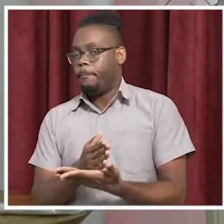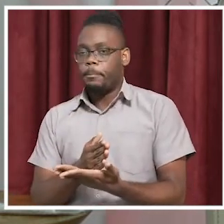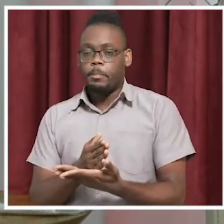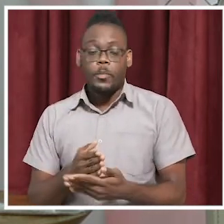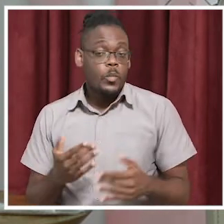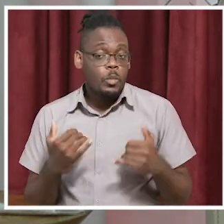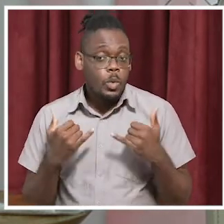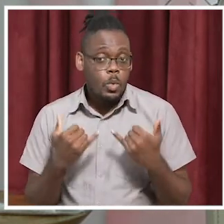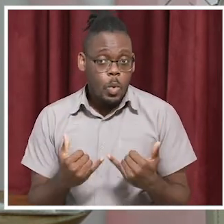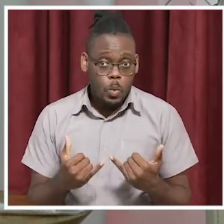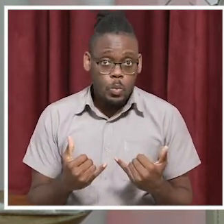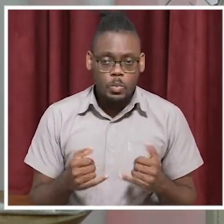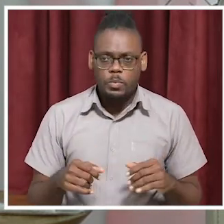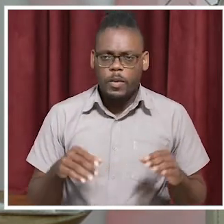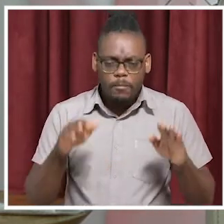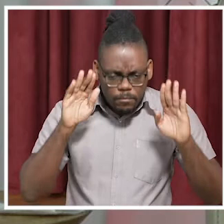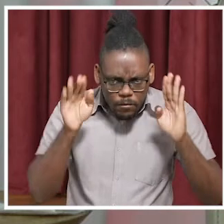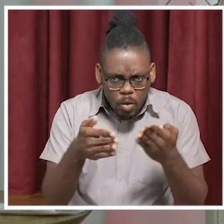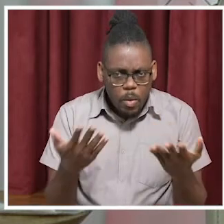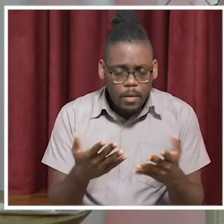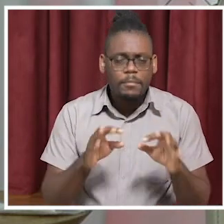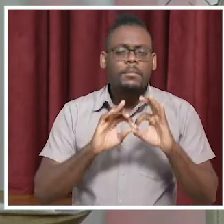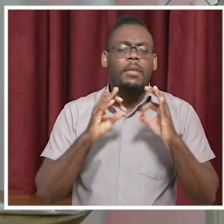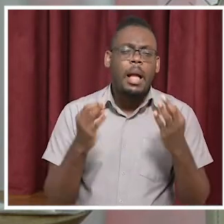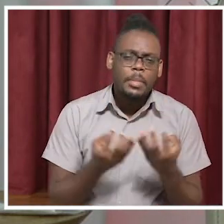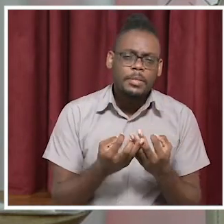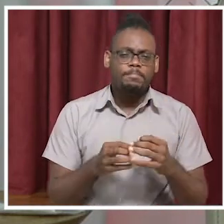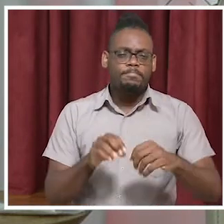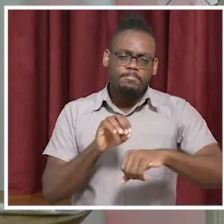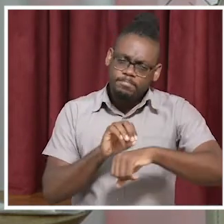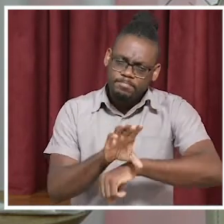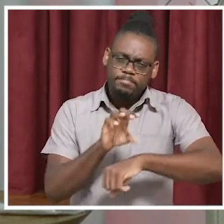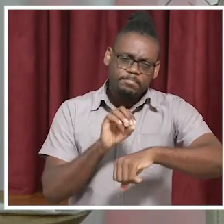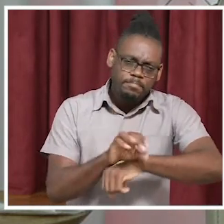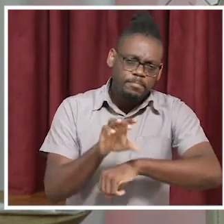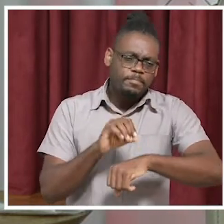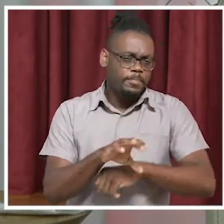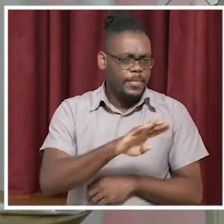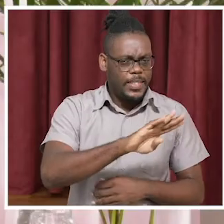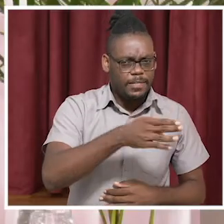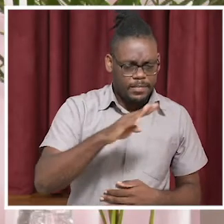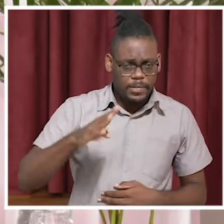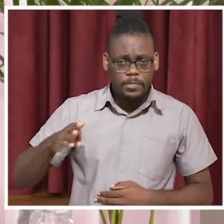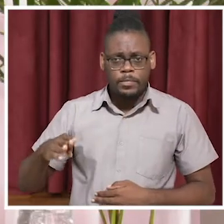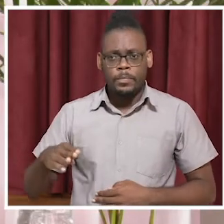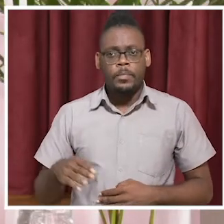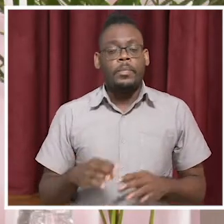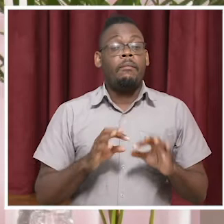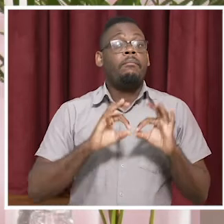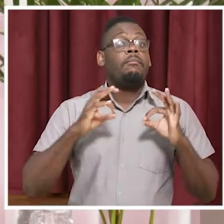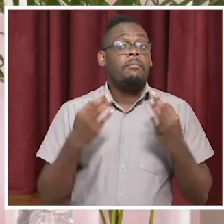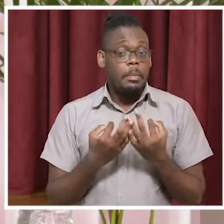therapy, family, counseling, and what other endeavors? Right. So the family services will deal